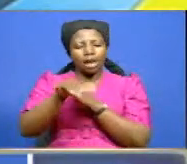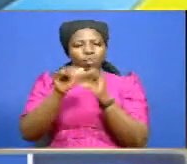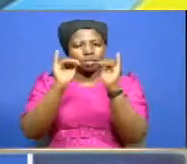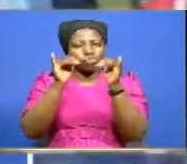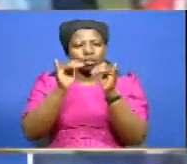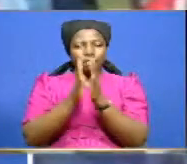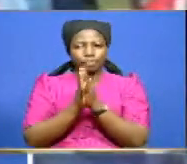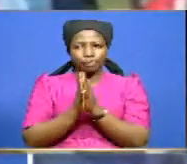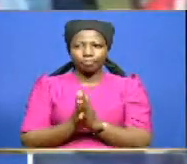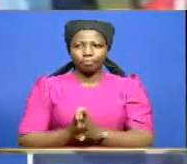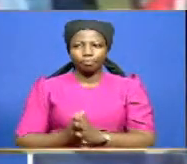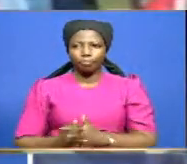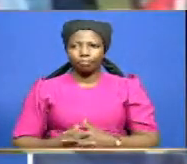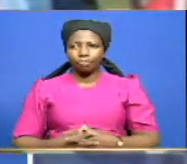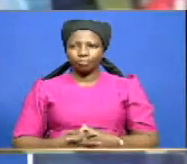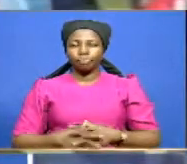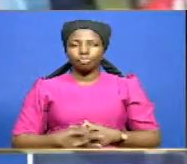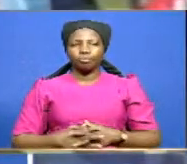roundup.